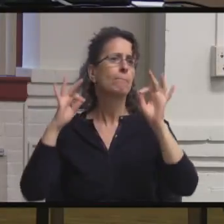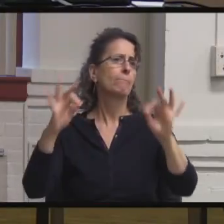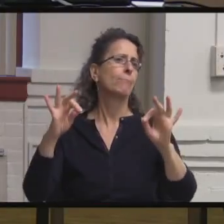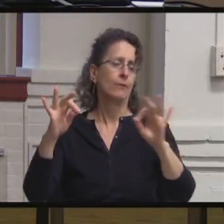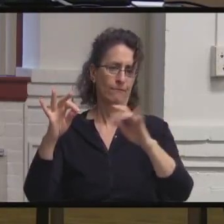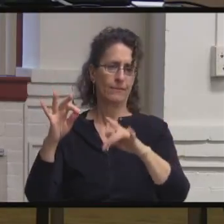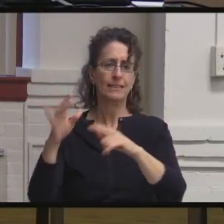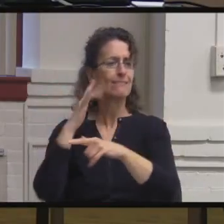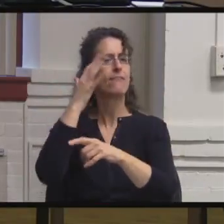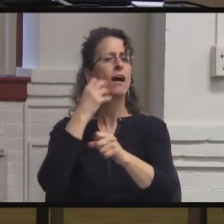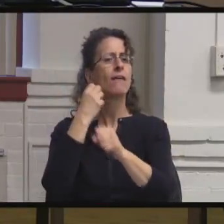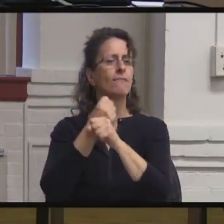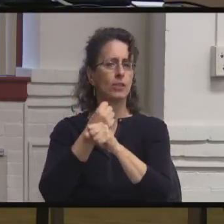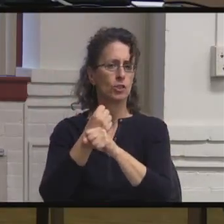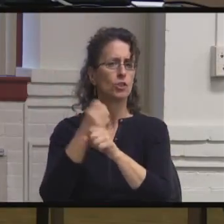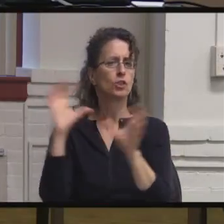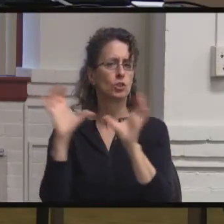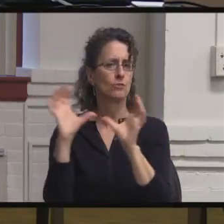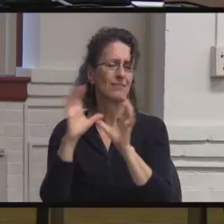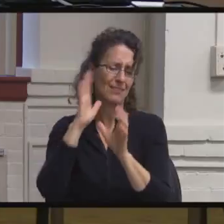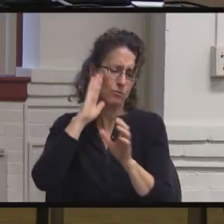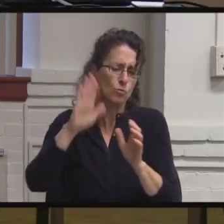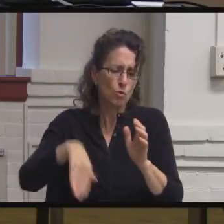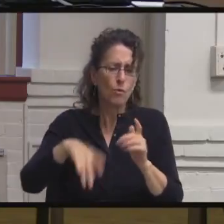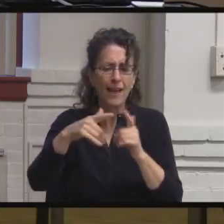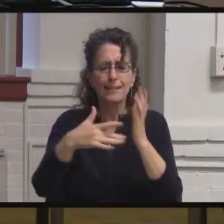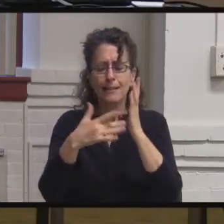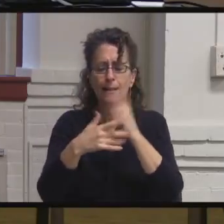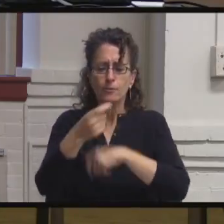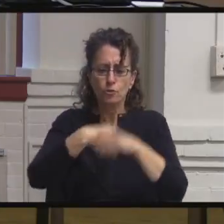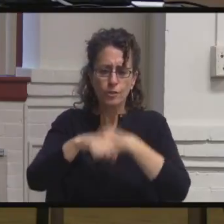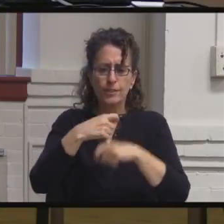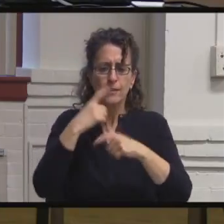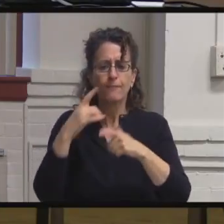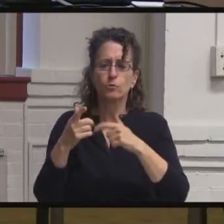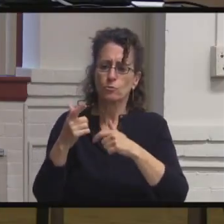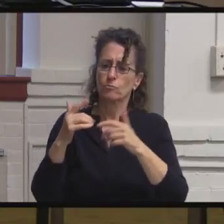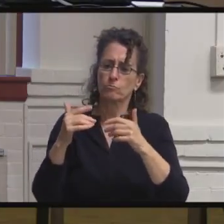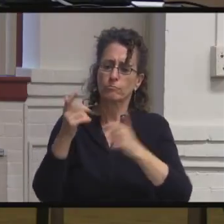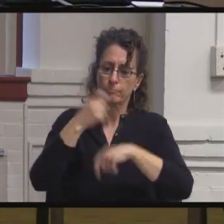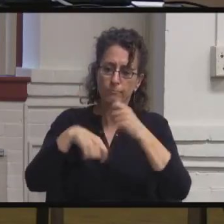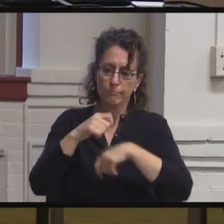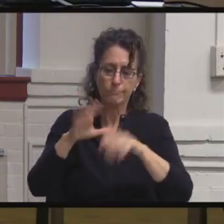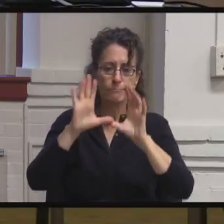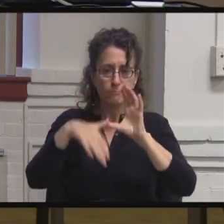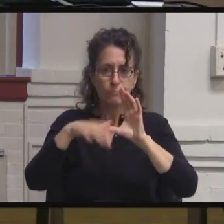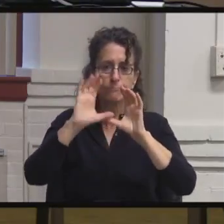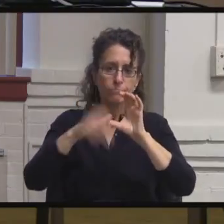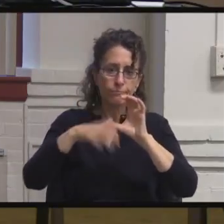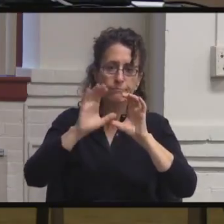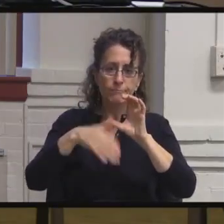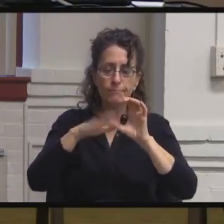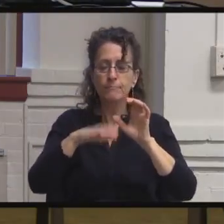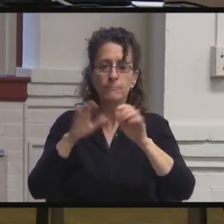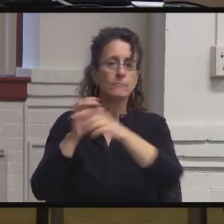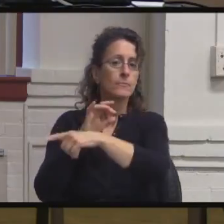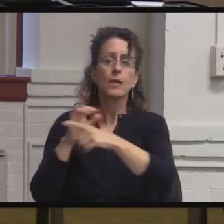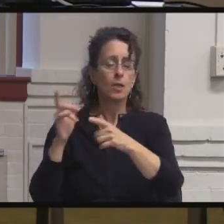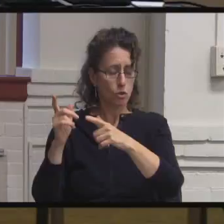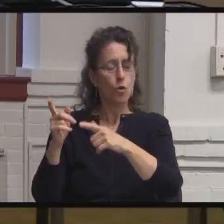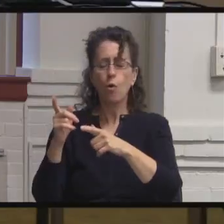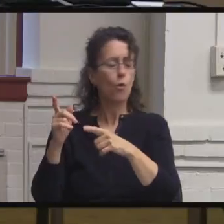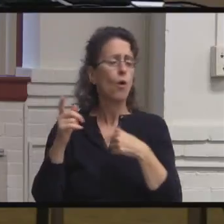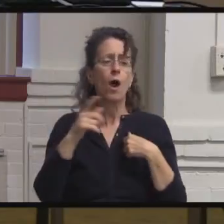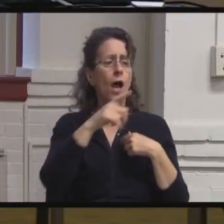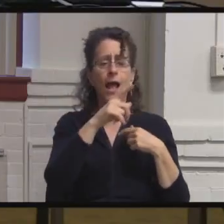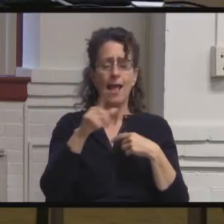it's a 5-year certification because things change all the time. Insurance companies want correct to be safe. Yeah, it's not just about the equipment; it's the